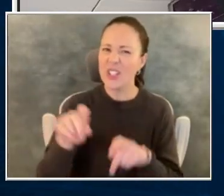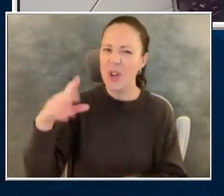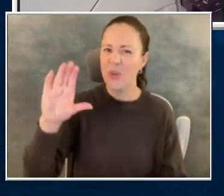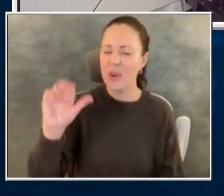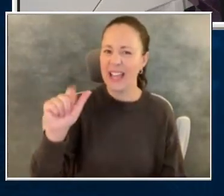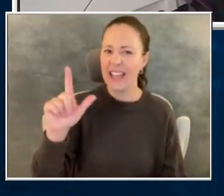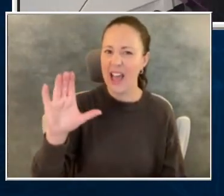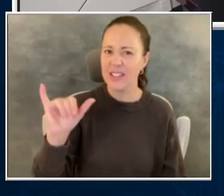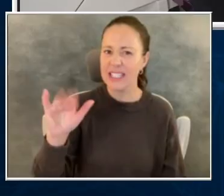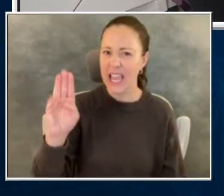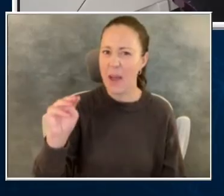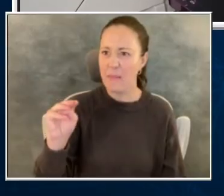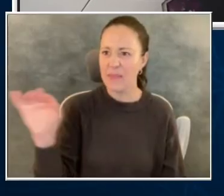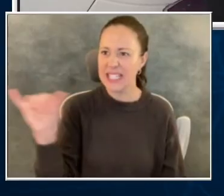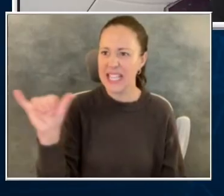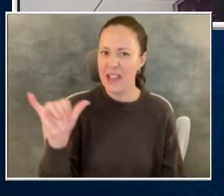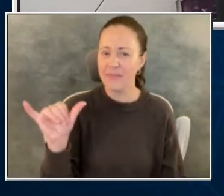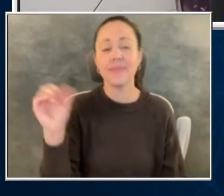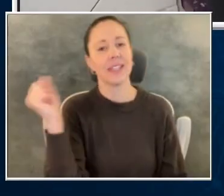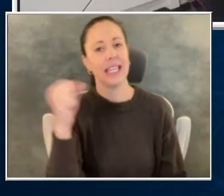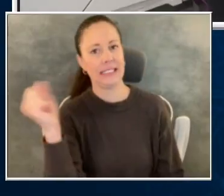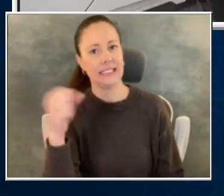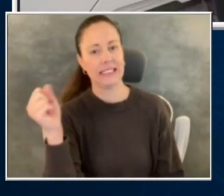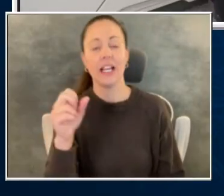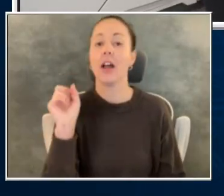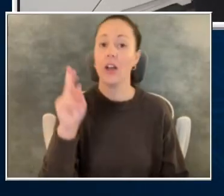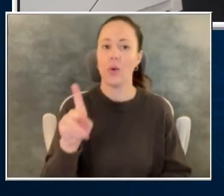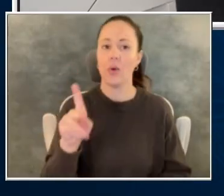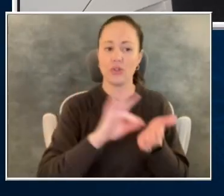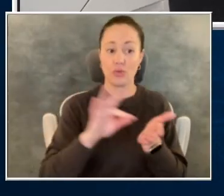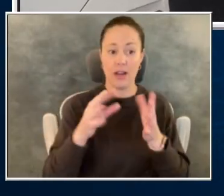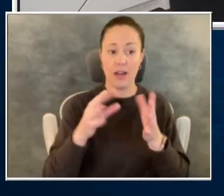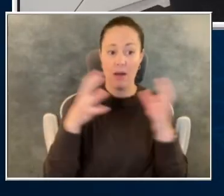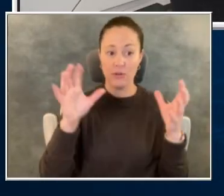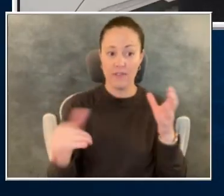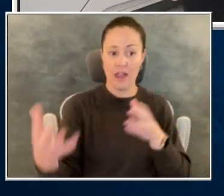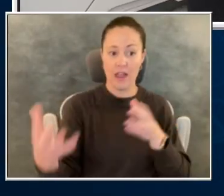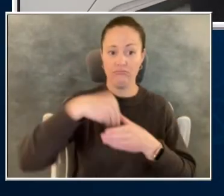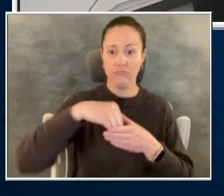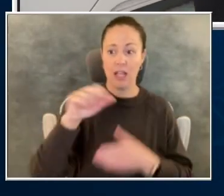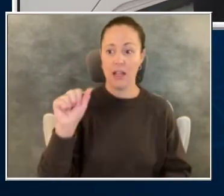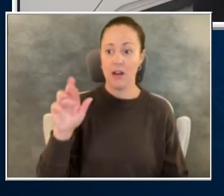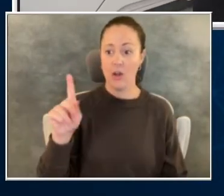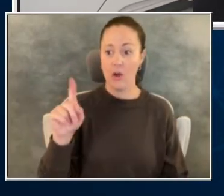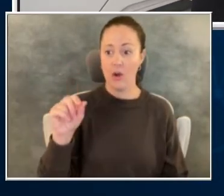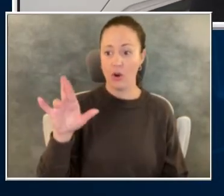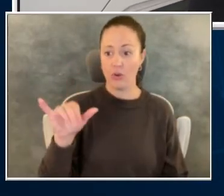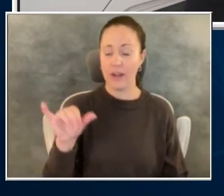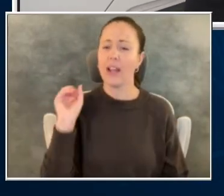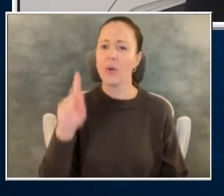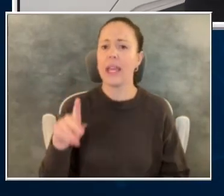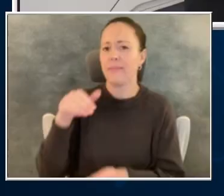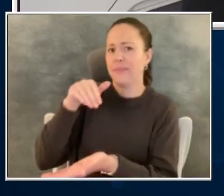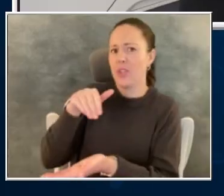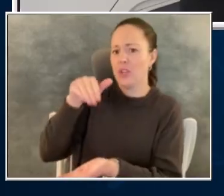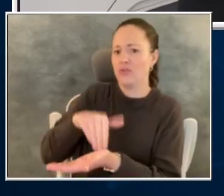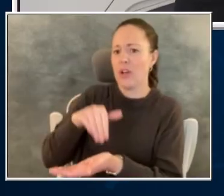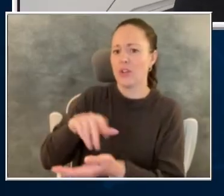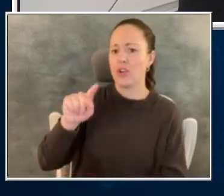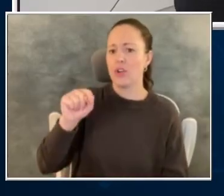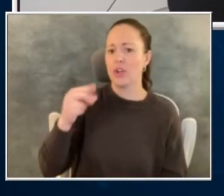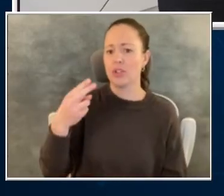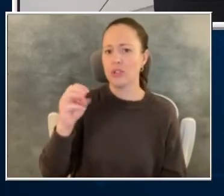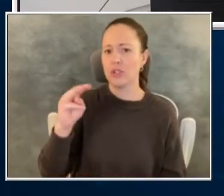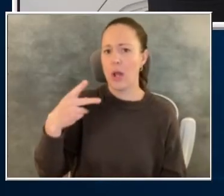Mm-hmm. Okay, so we're scoring how much of that Correct. is in the arteries. Yes. Dr. Hughes-Thompson, is this a test that has to